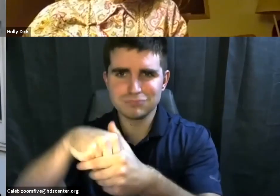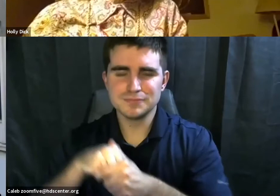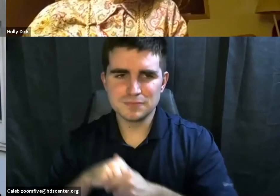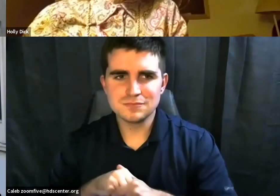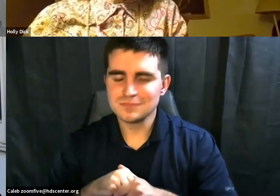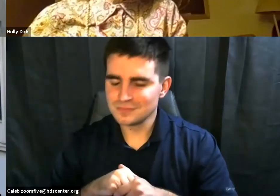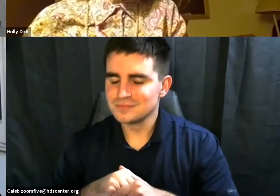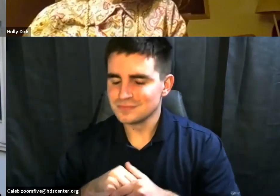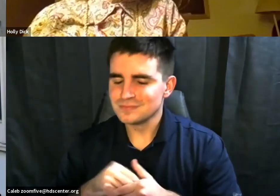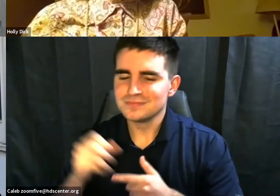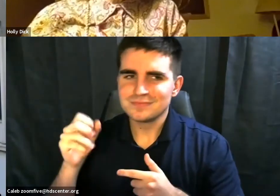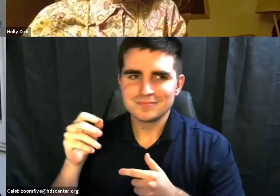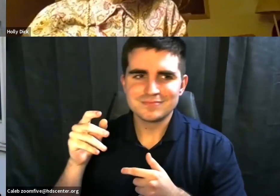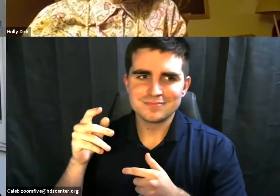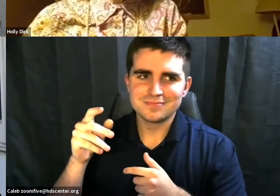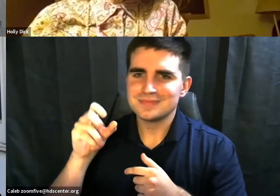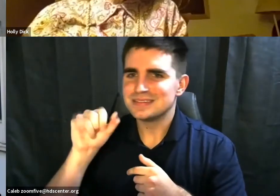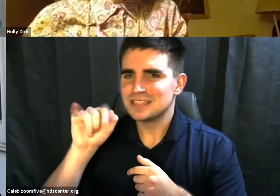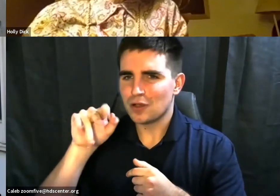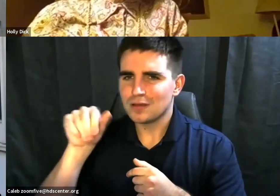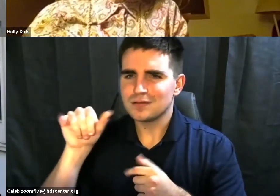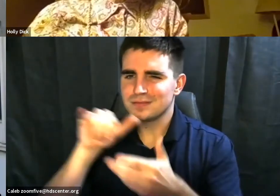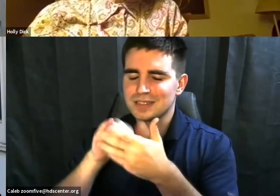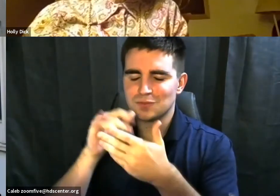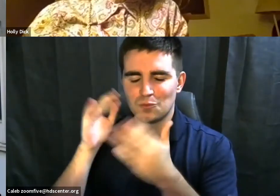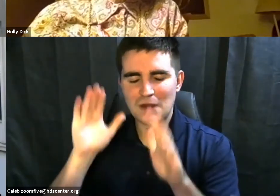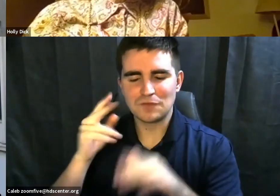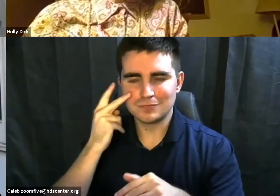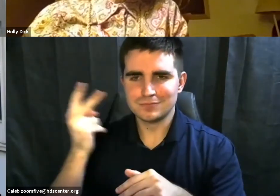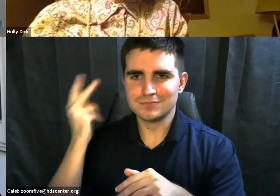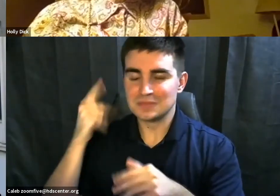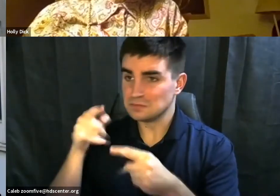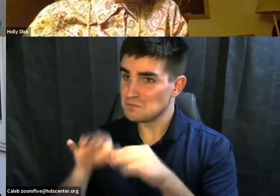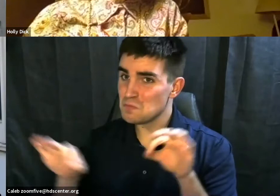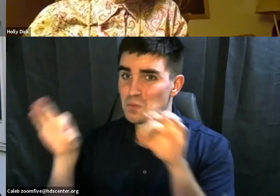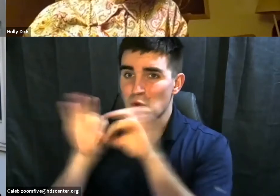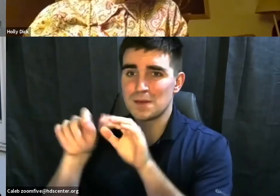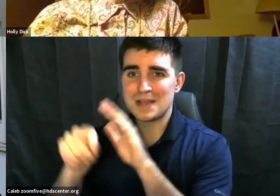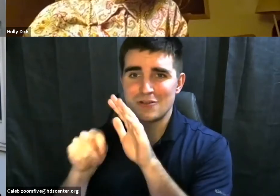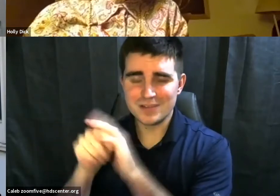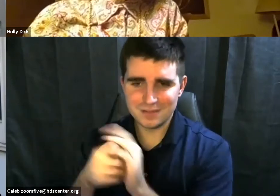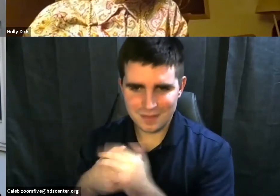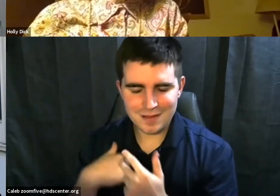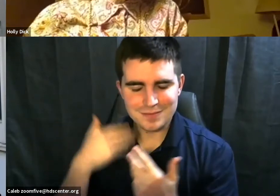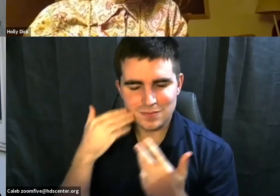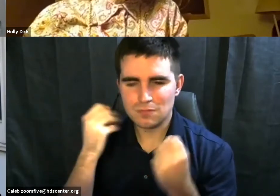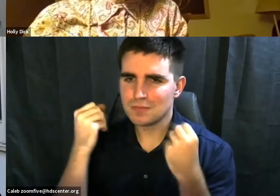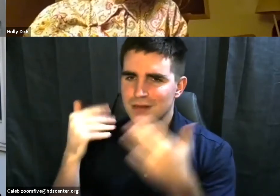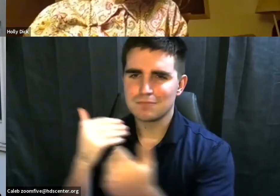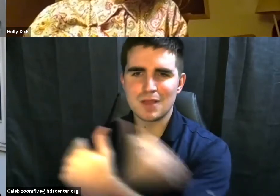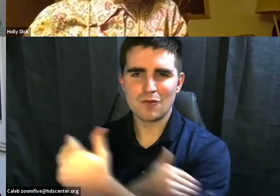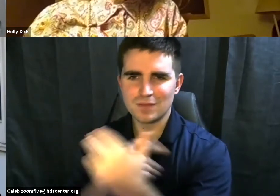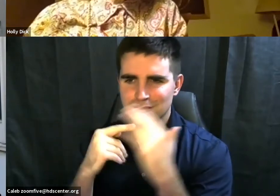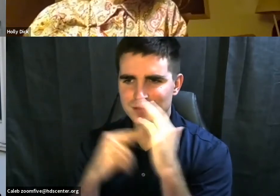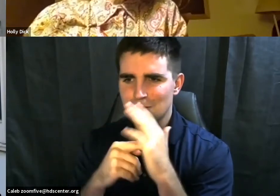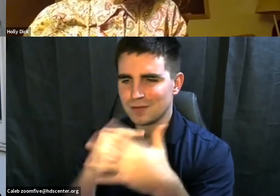just, it's such a those are wonderful reflections of this like really important period. And I know that there are so many powerful examples of what